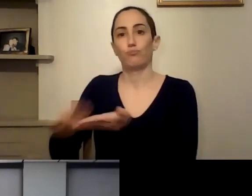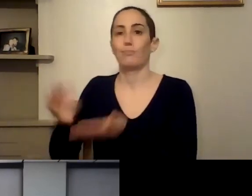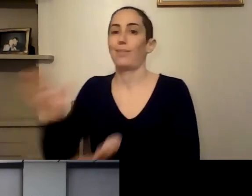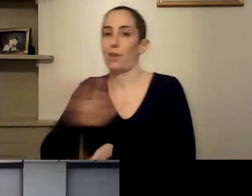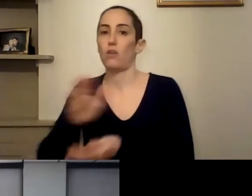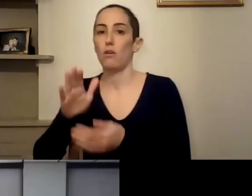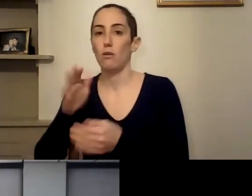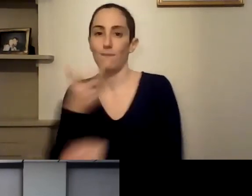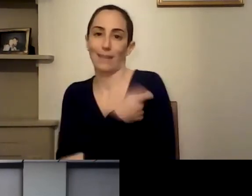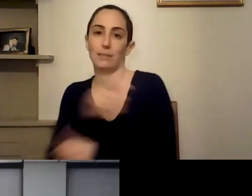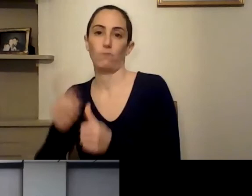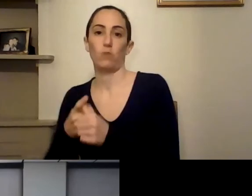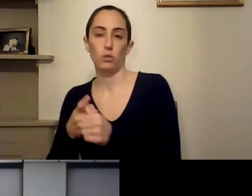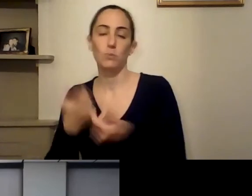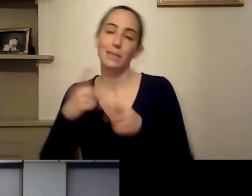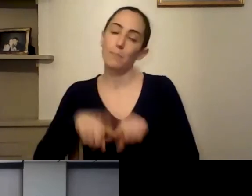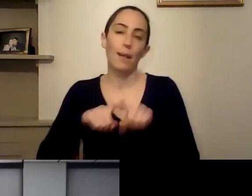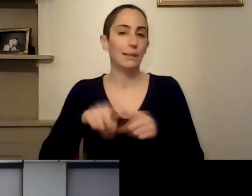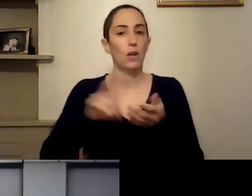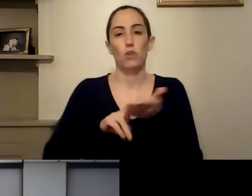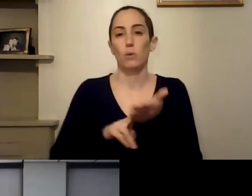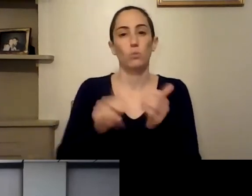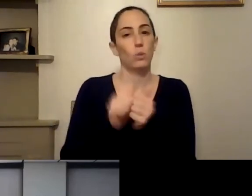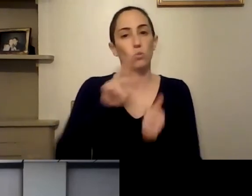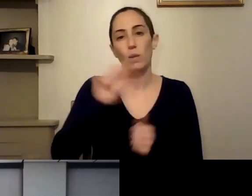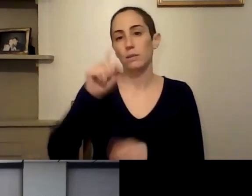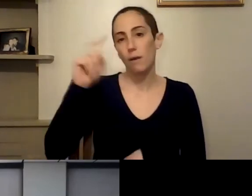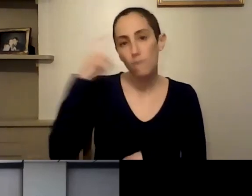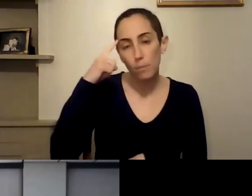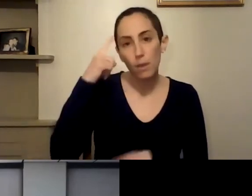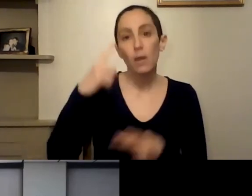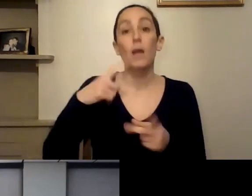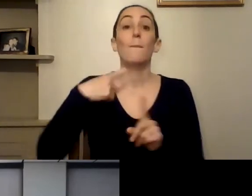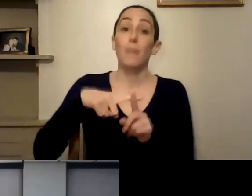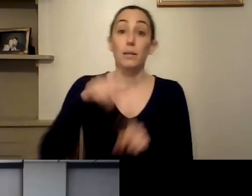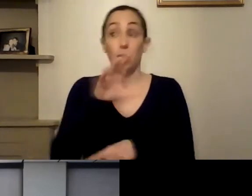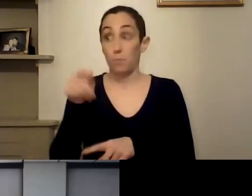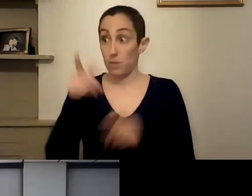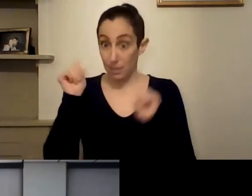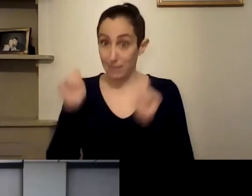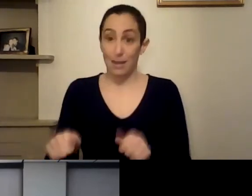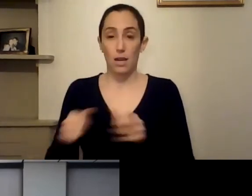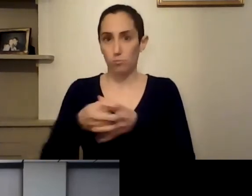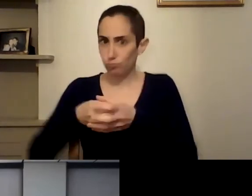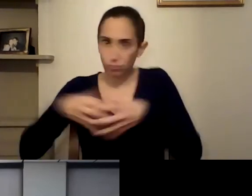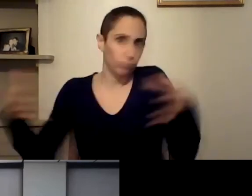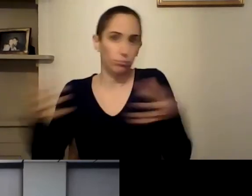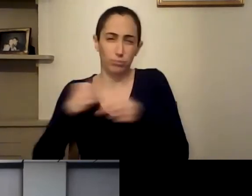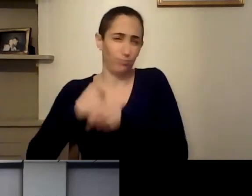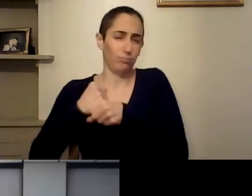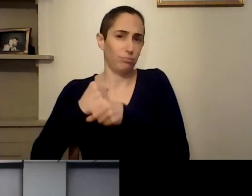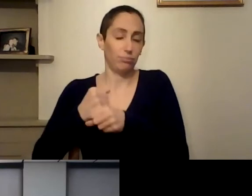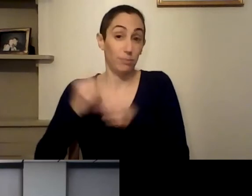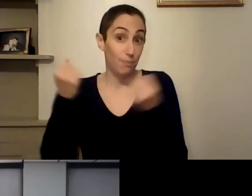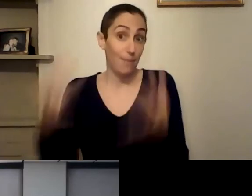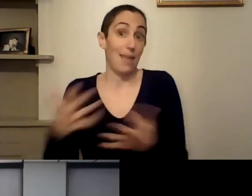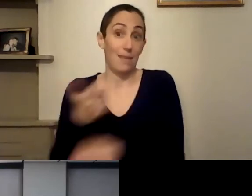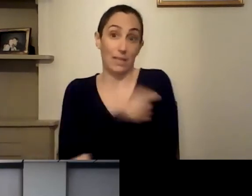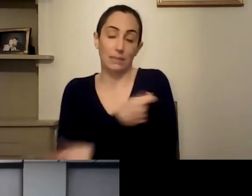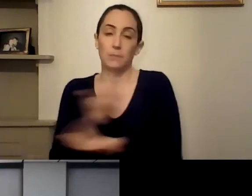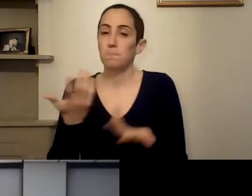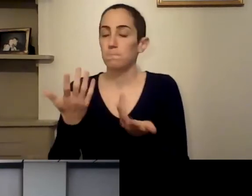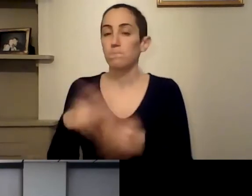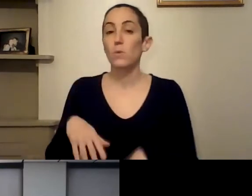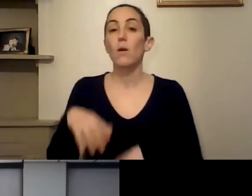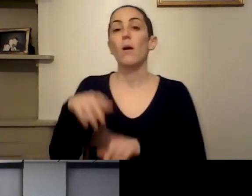And I think it'll also depend on how fast they can ramp up manufacturing. The Moderna vaccine can be made very